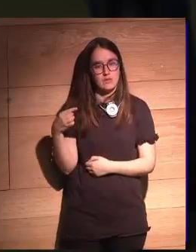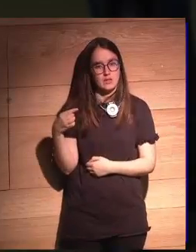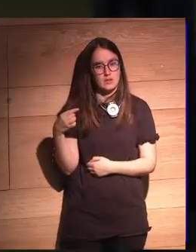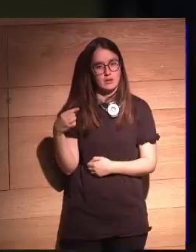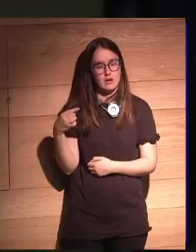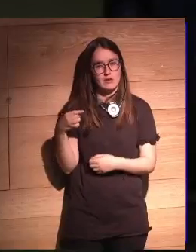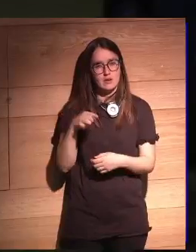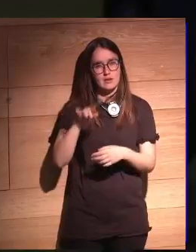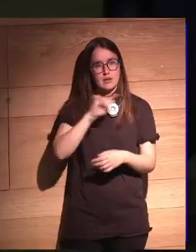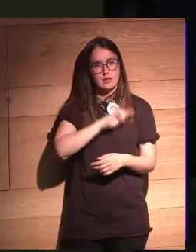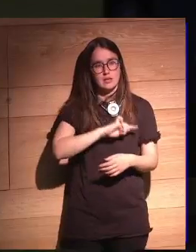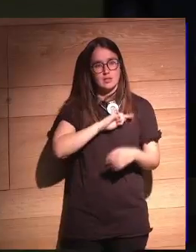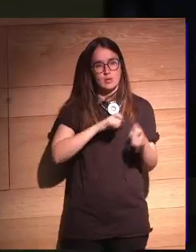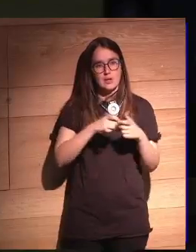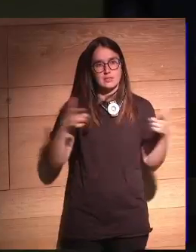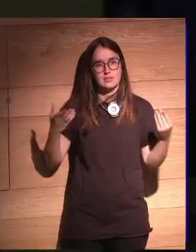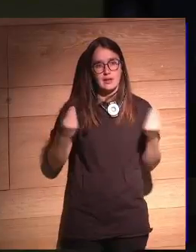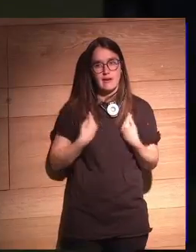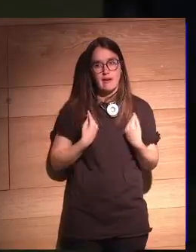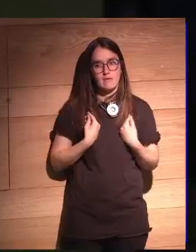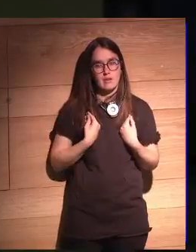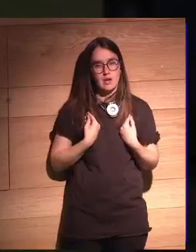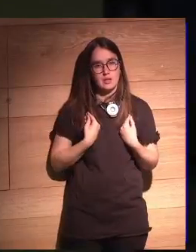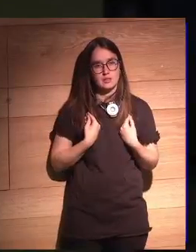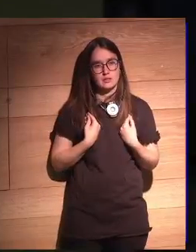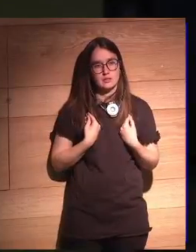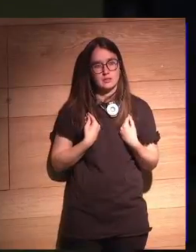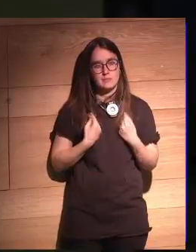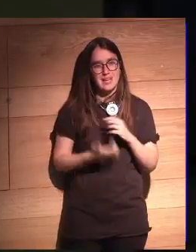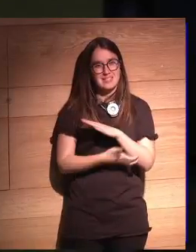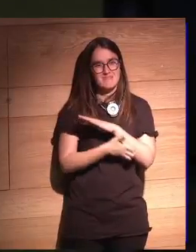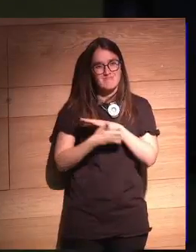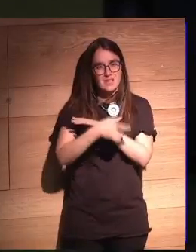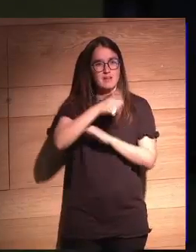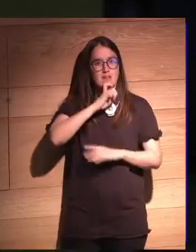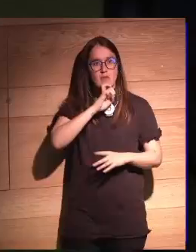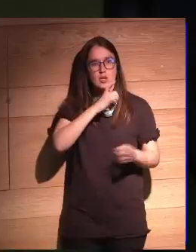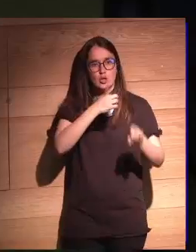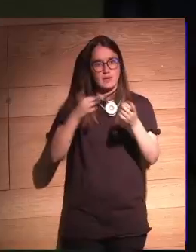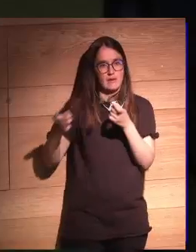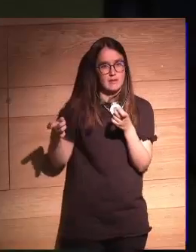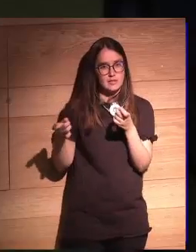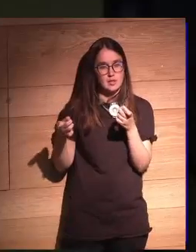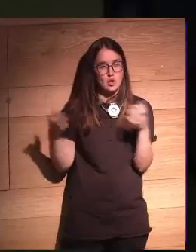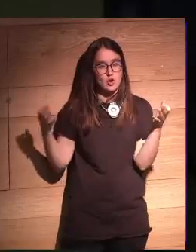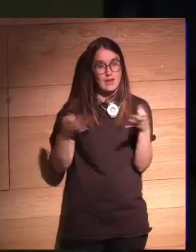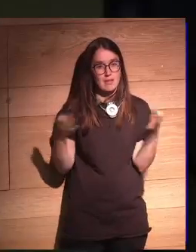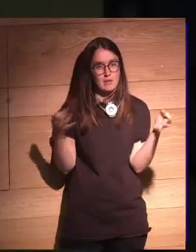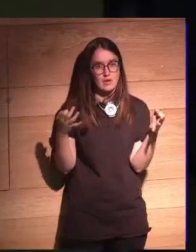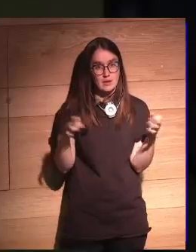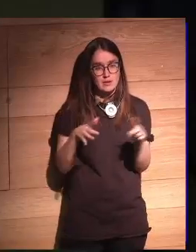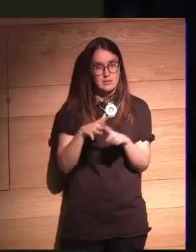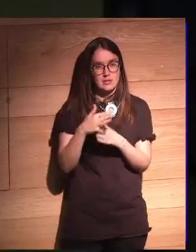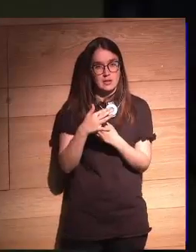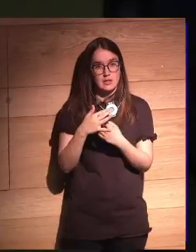that life is just much more precarious and difficult than it needs to be. And this larger sense that